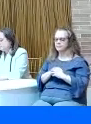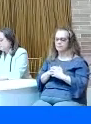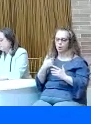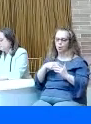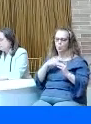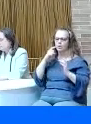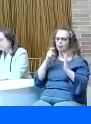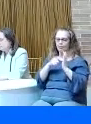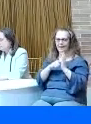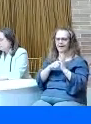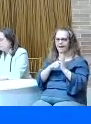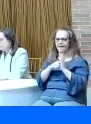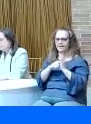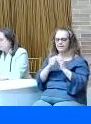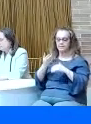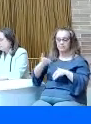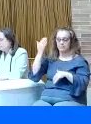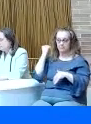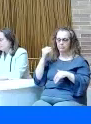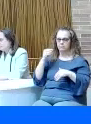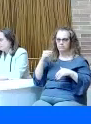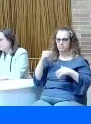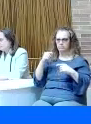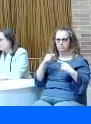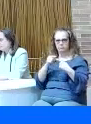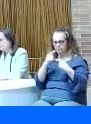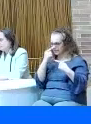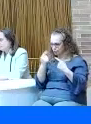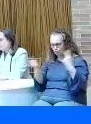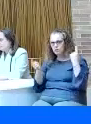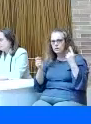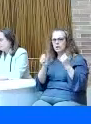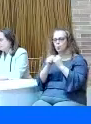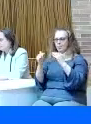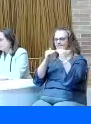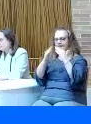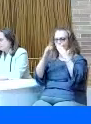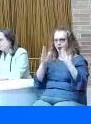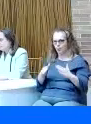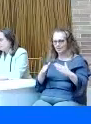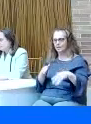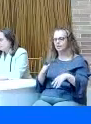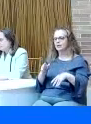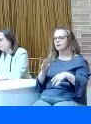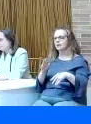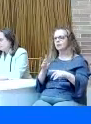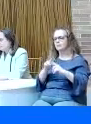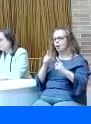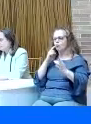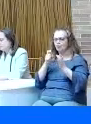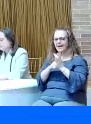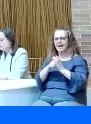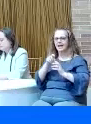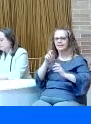very offensive language and told me that if I sold that house to that person or that group that they